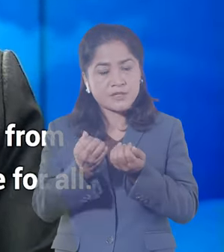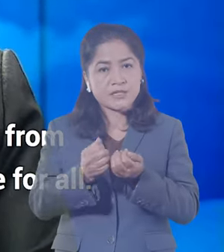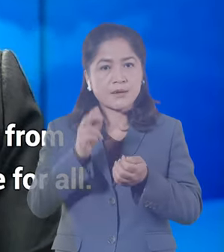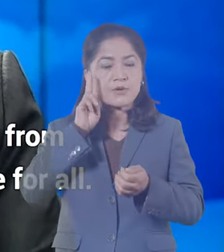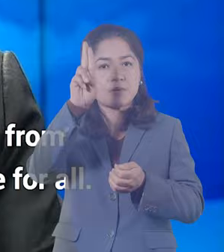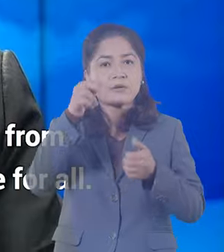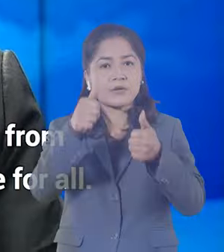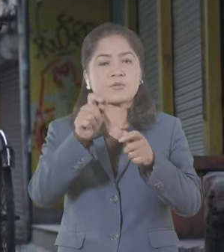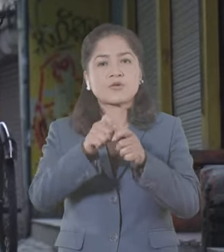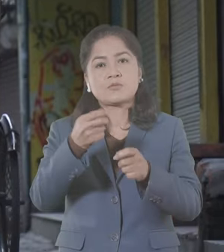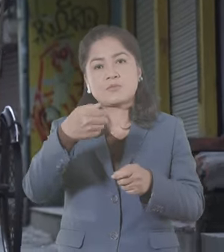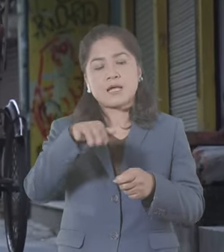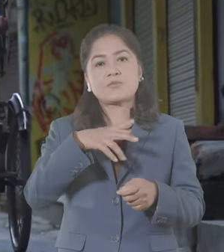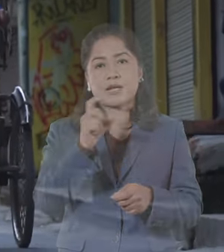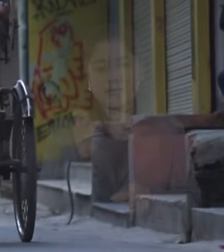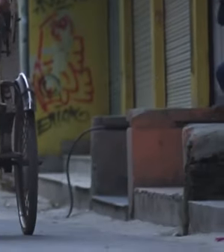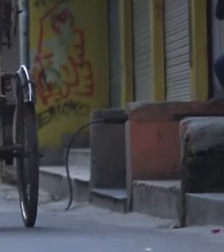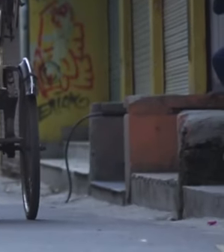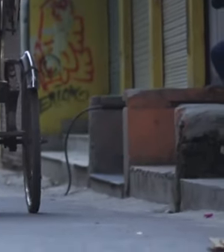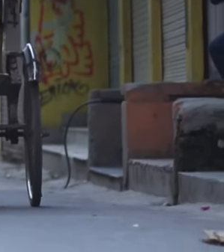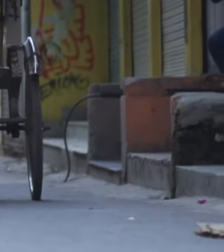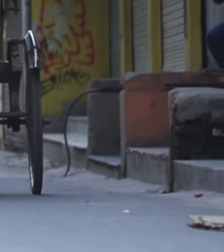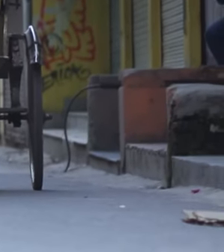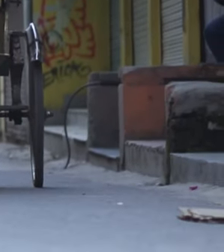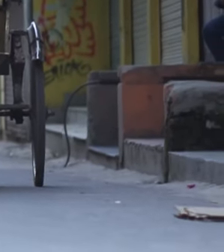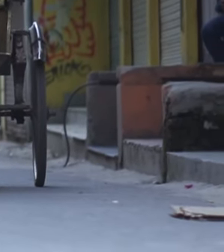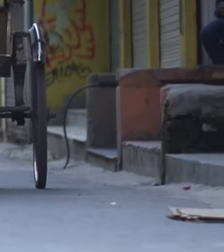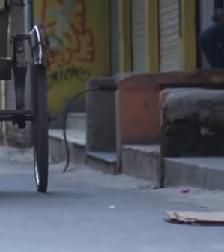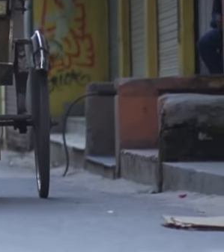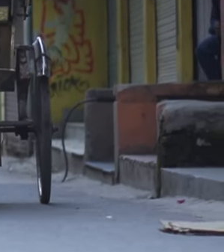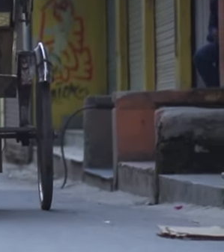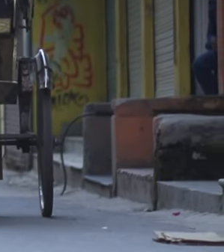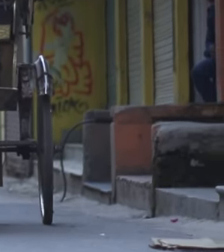COVID-19 pandemic and build a better future for all.